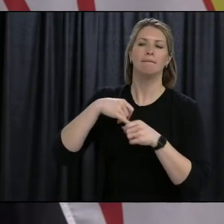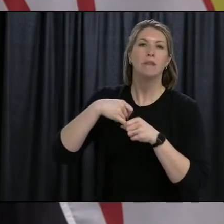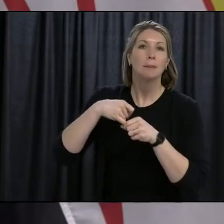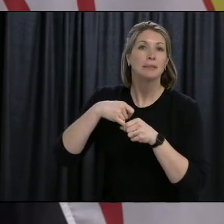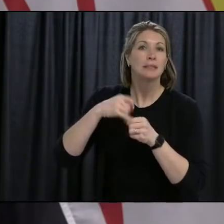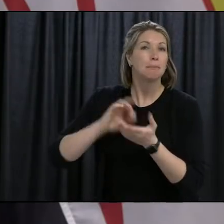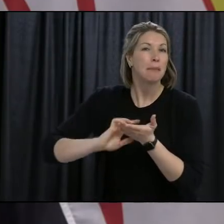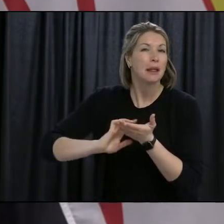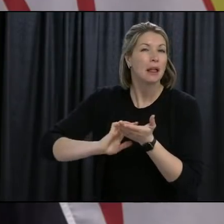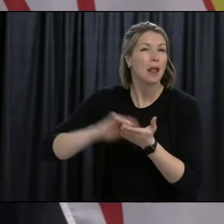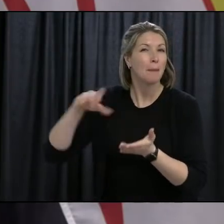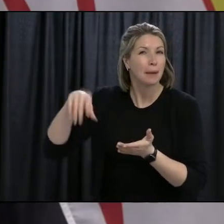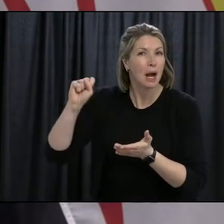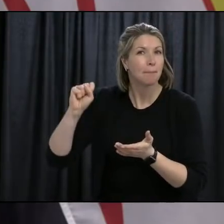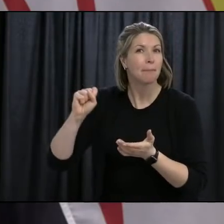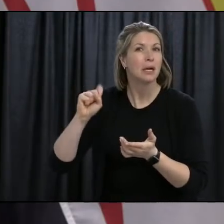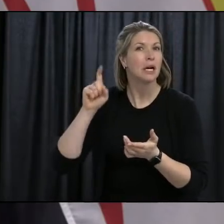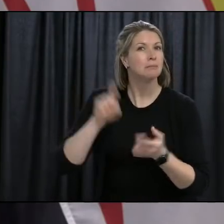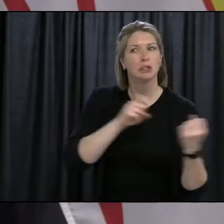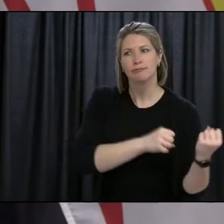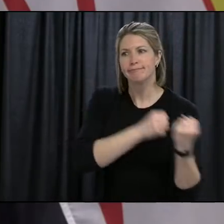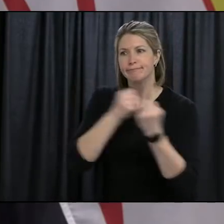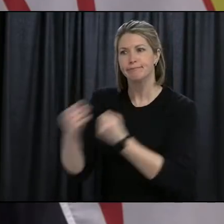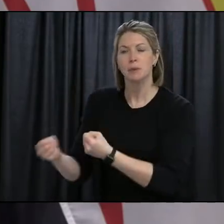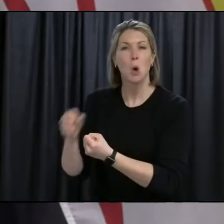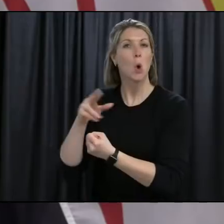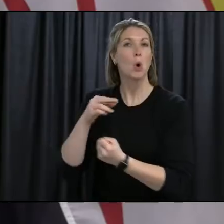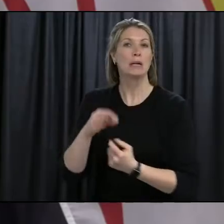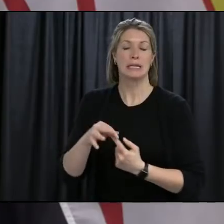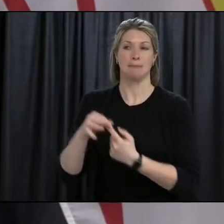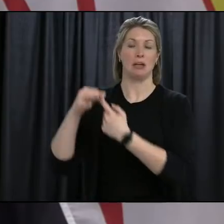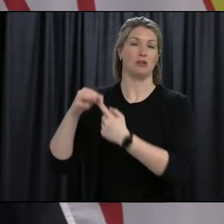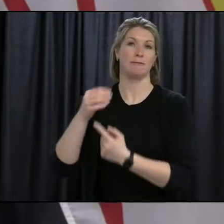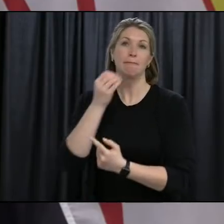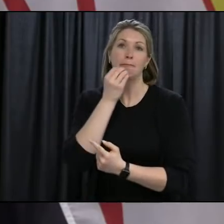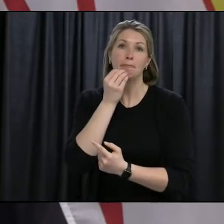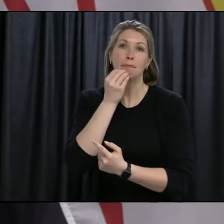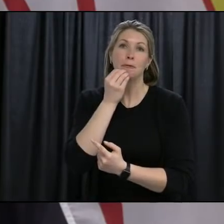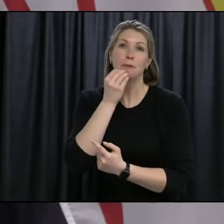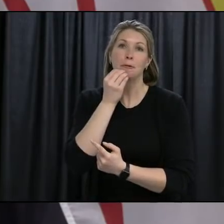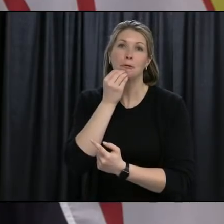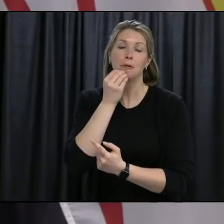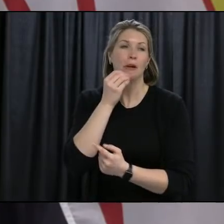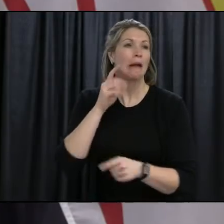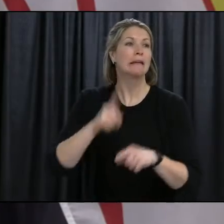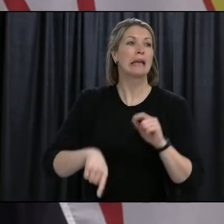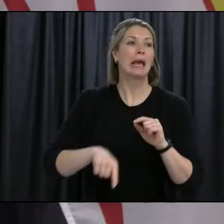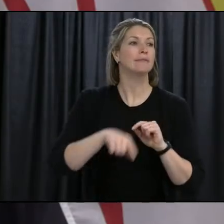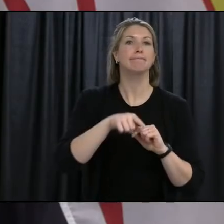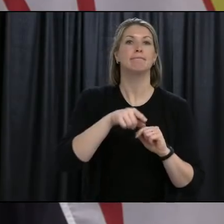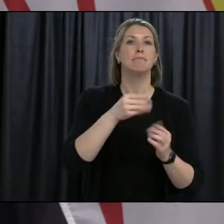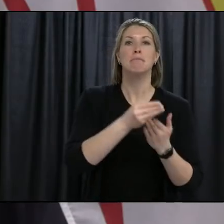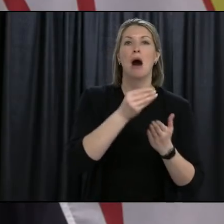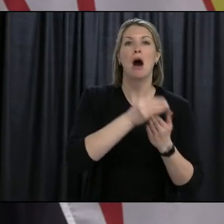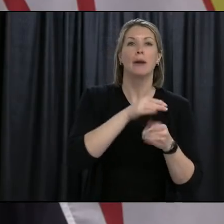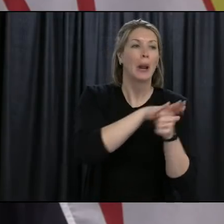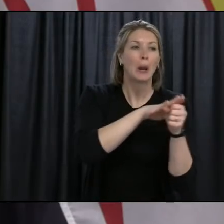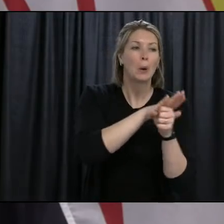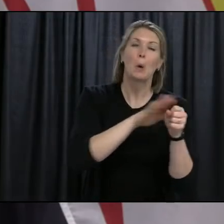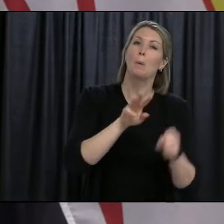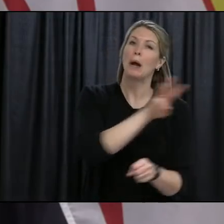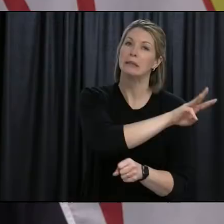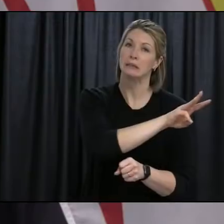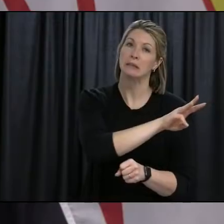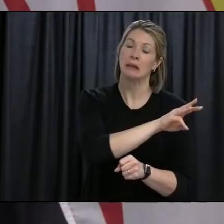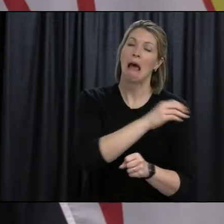there's certain things they need to get, for special diets or something that they may not be able to get where they are, then I understand that there may be some reasons why